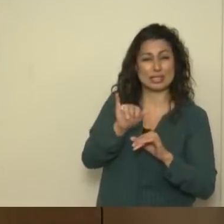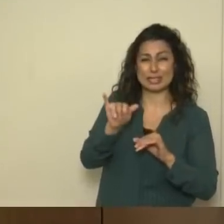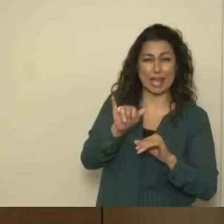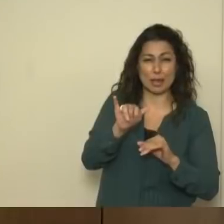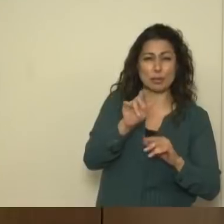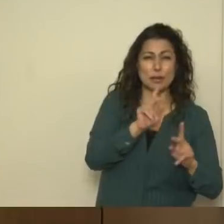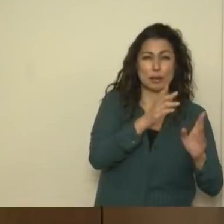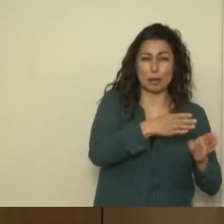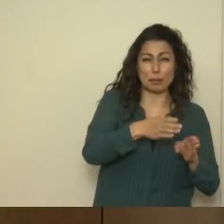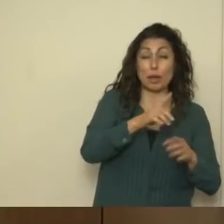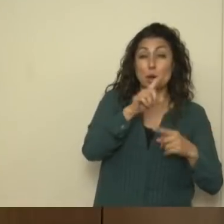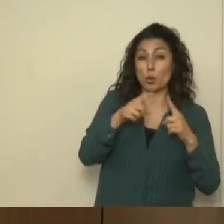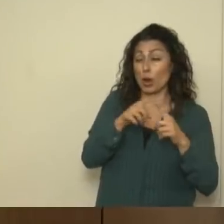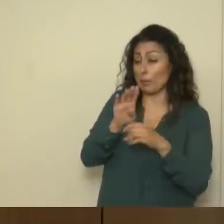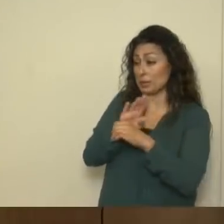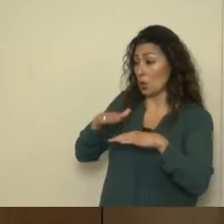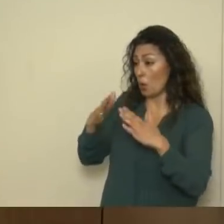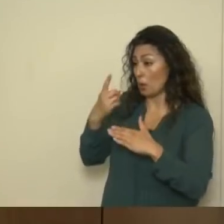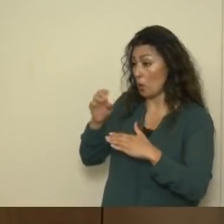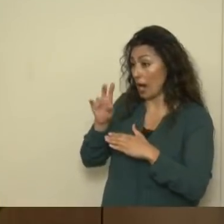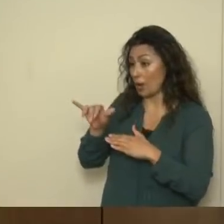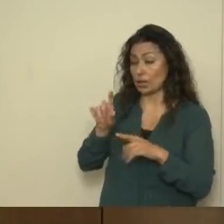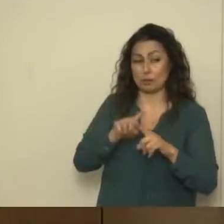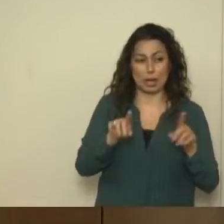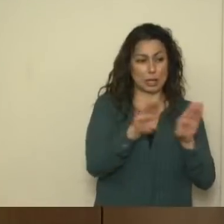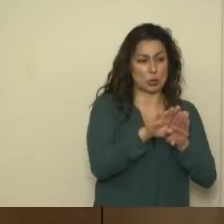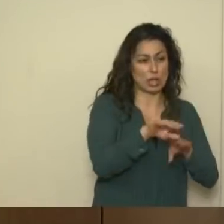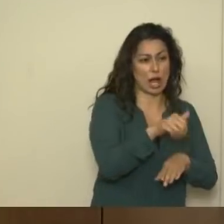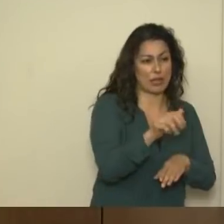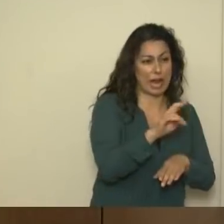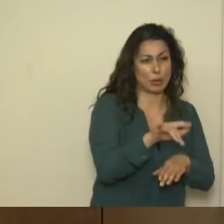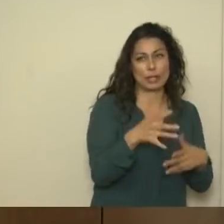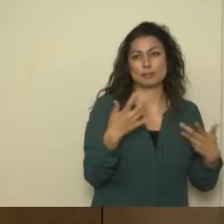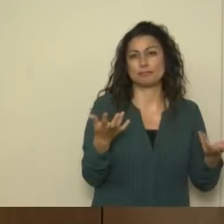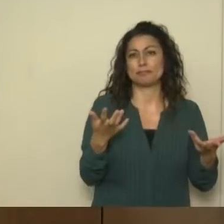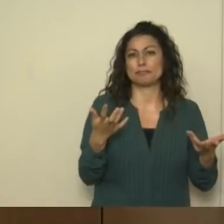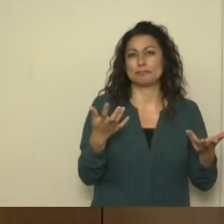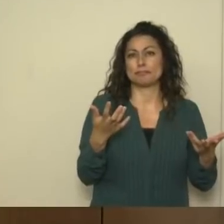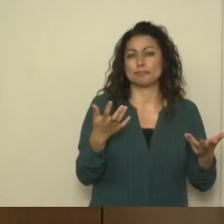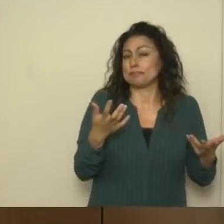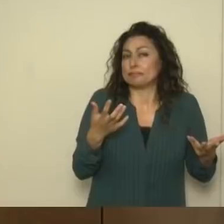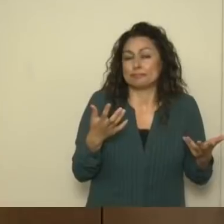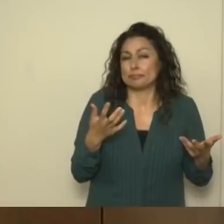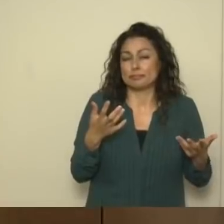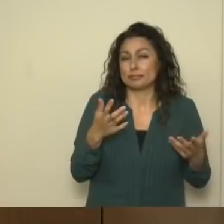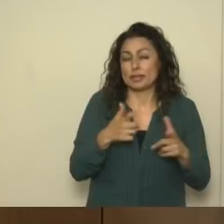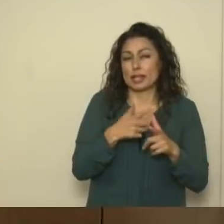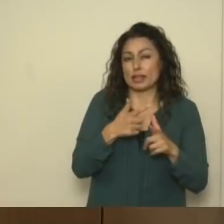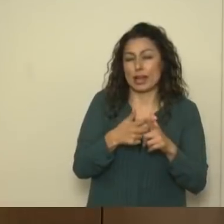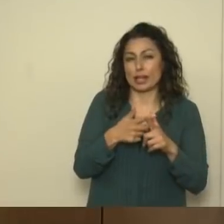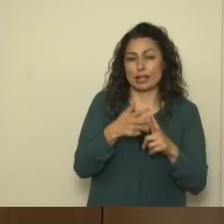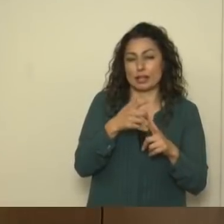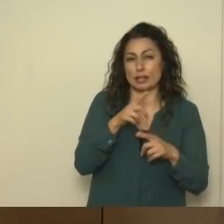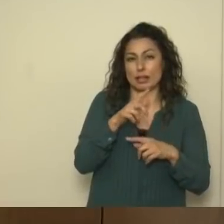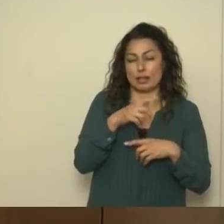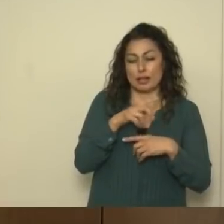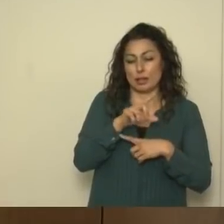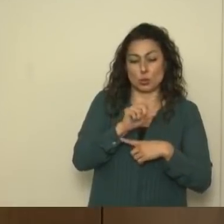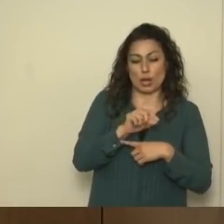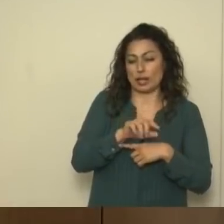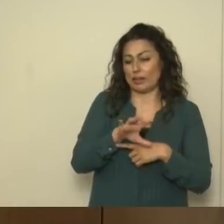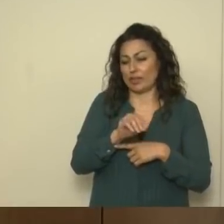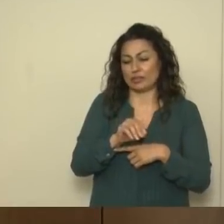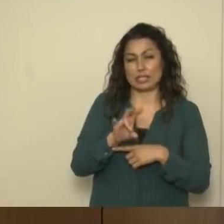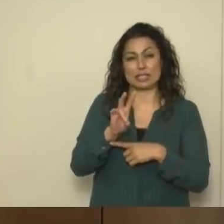are open in one county, but they're closed in another, you just make that 20-mile, 50-mile, 70-mile